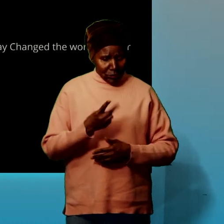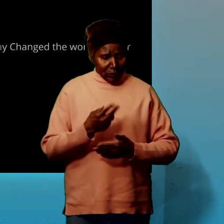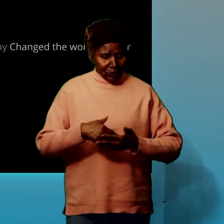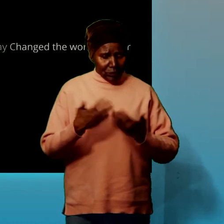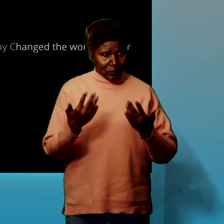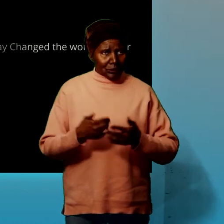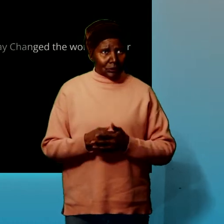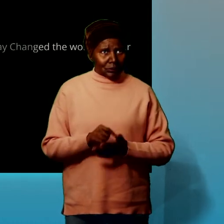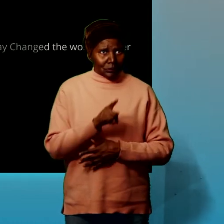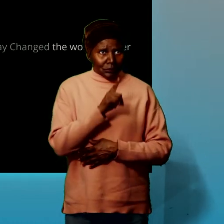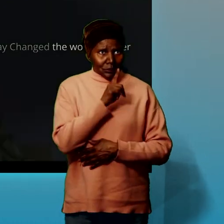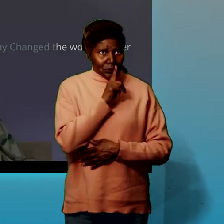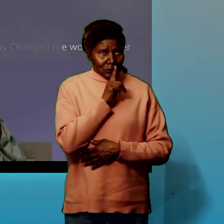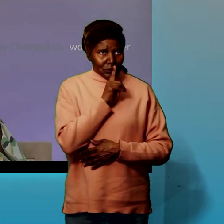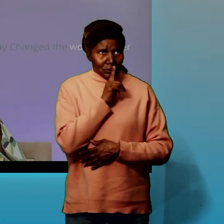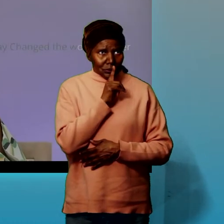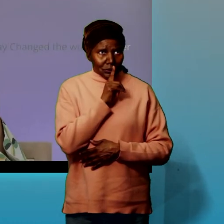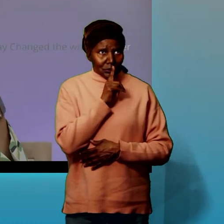silence.